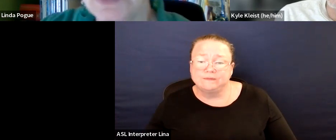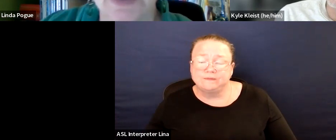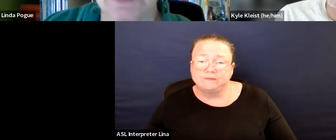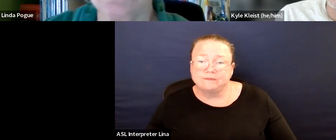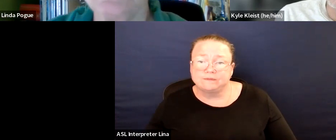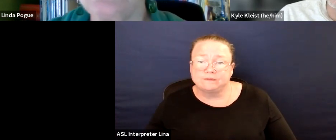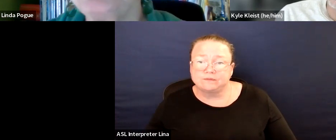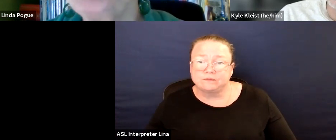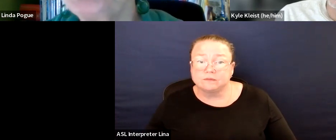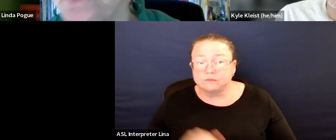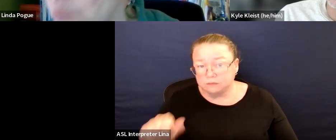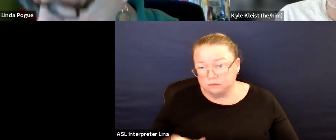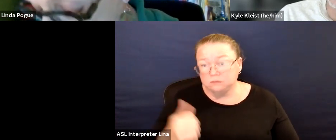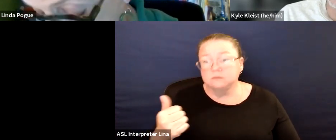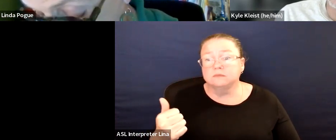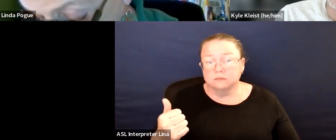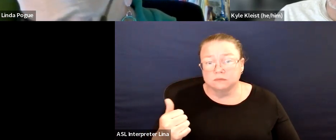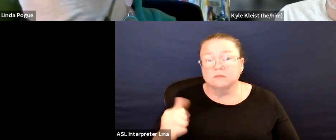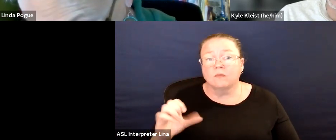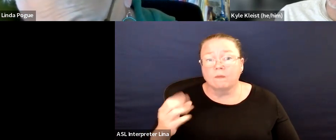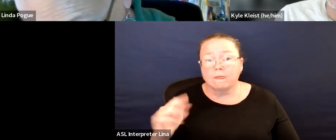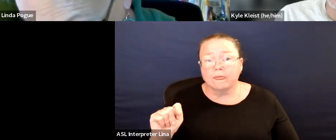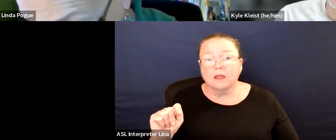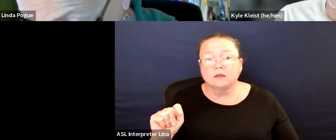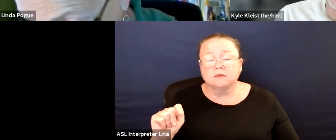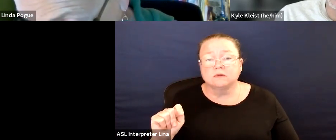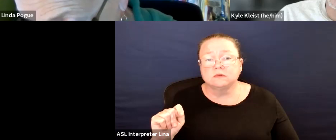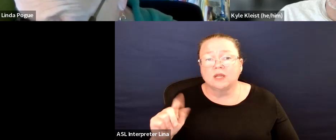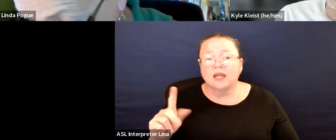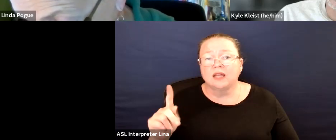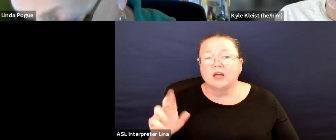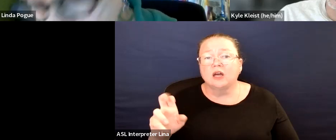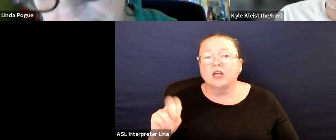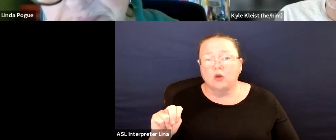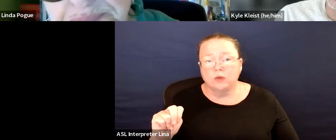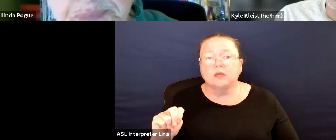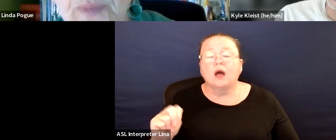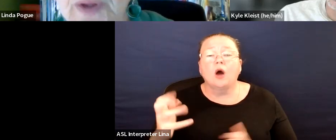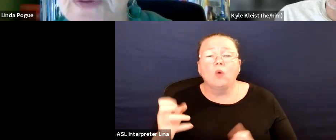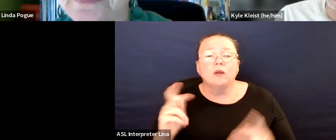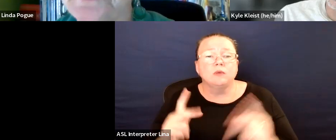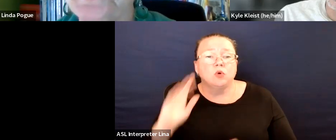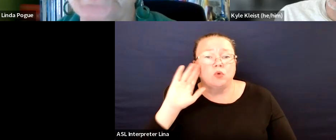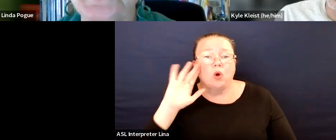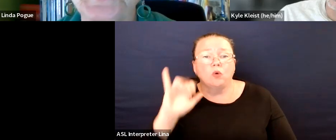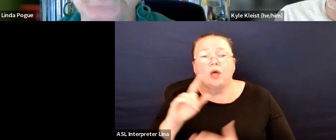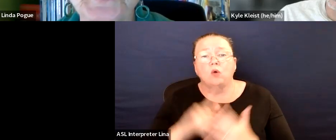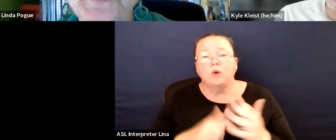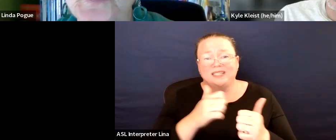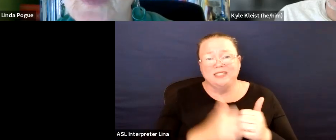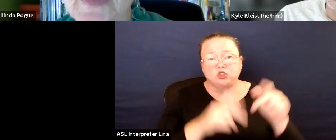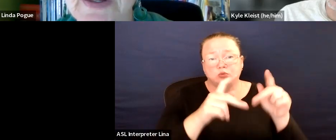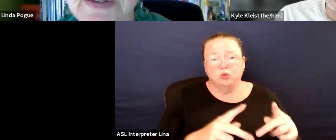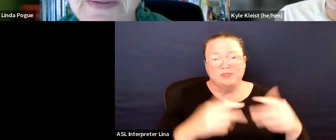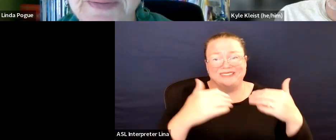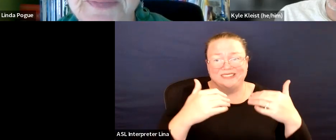Okay, we have another in the chat, Karen Ritchie. I would want people to know that what each person